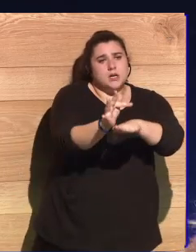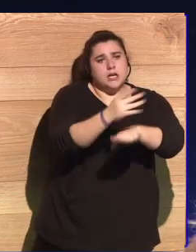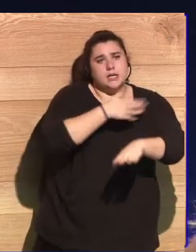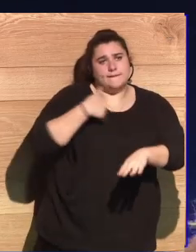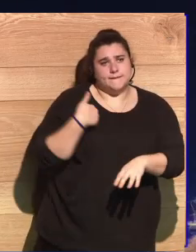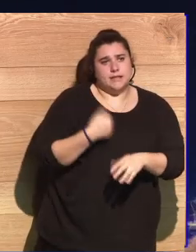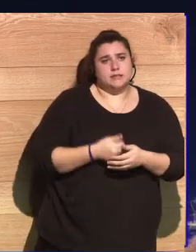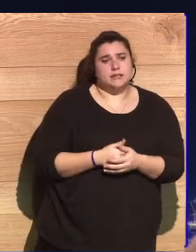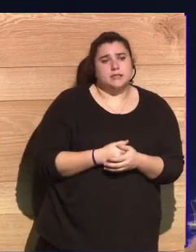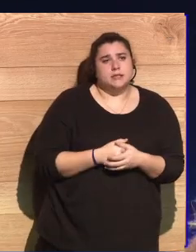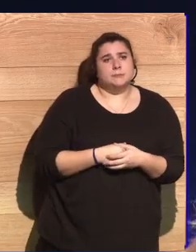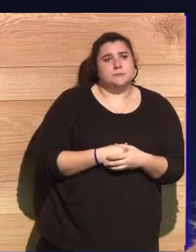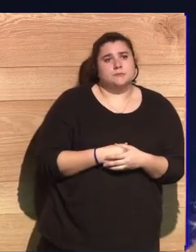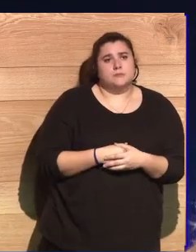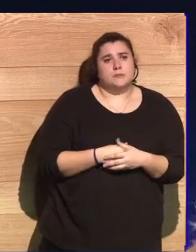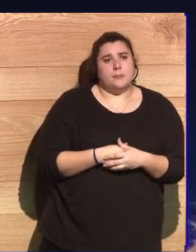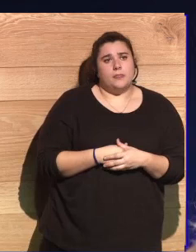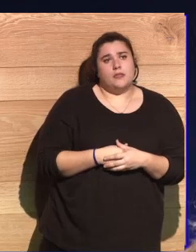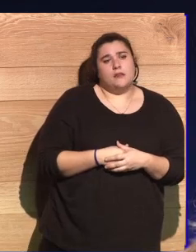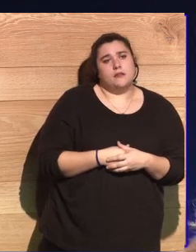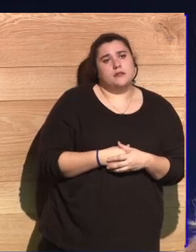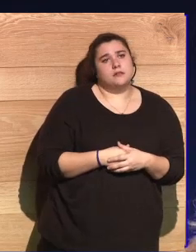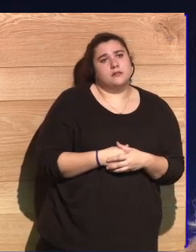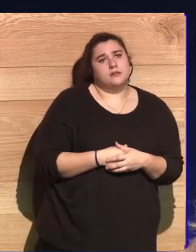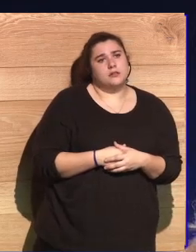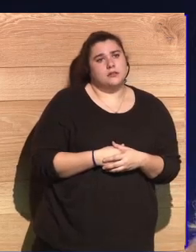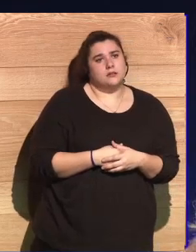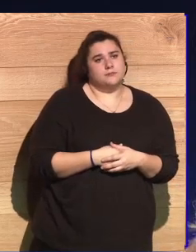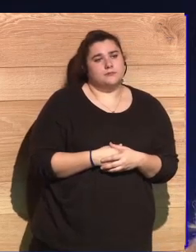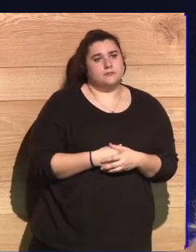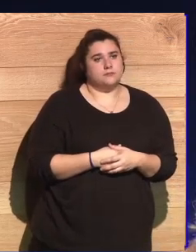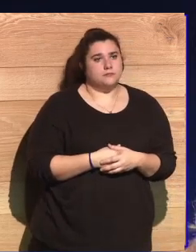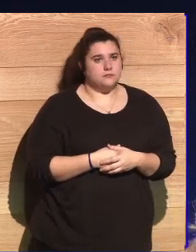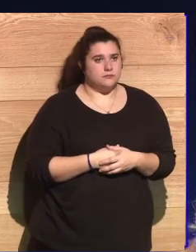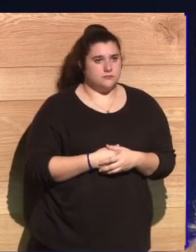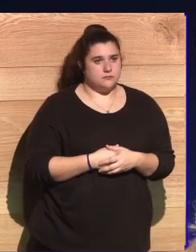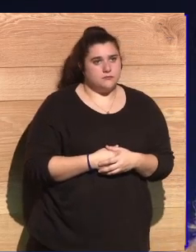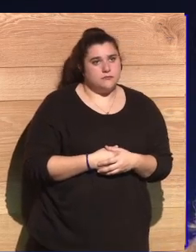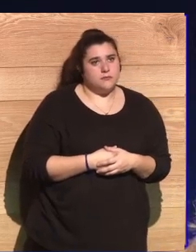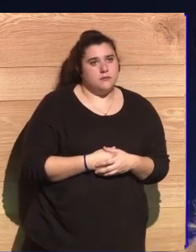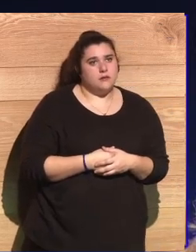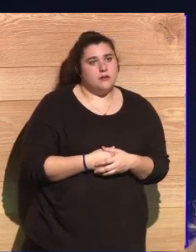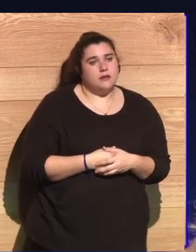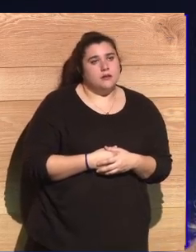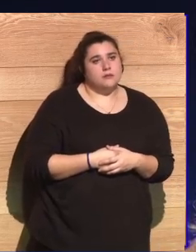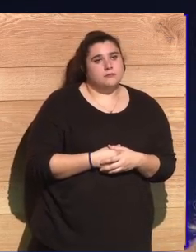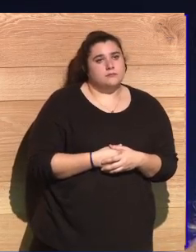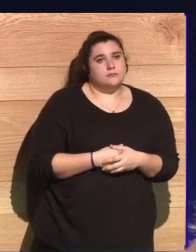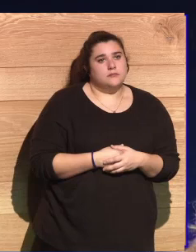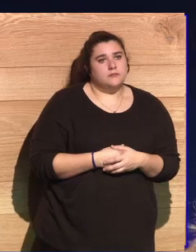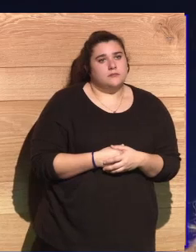had the advanced galleys of the book in English, and when I saw the galleys, I